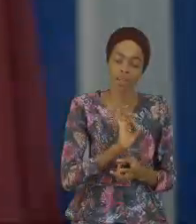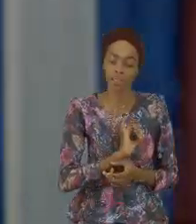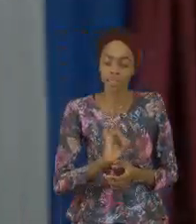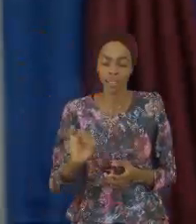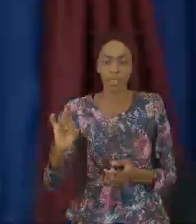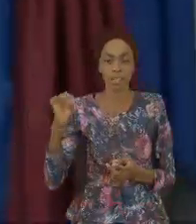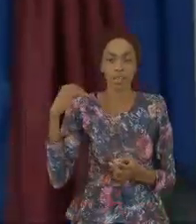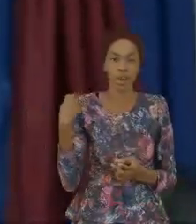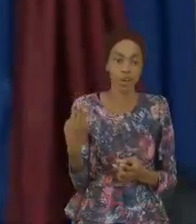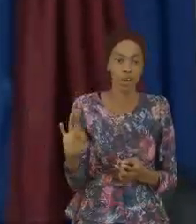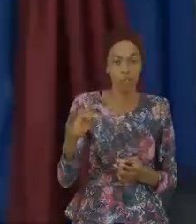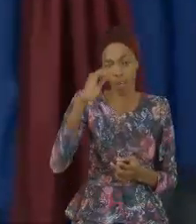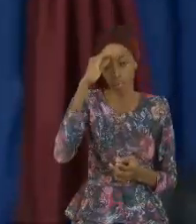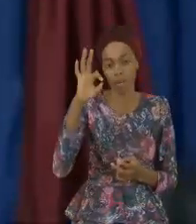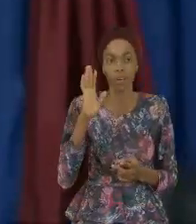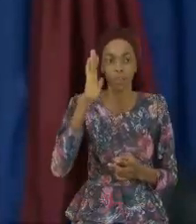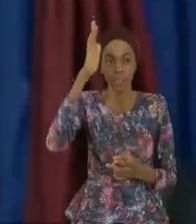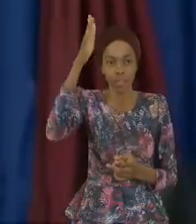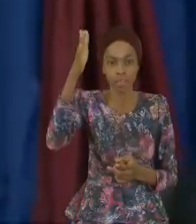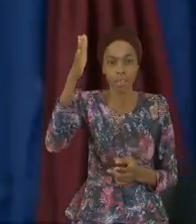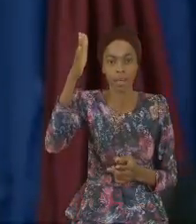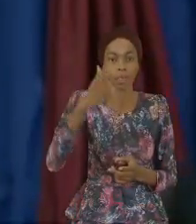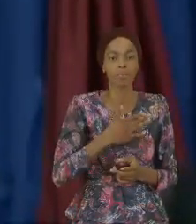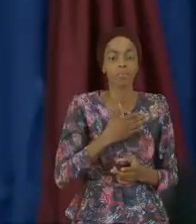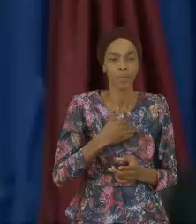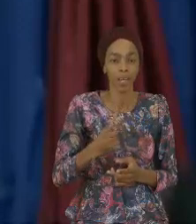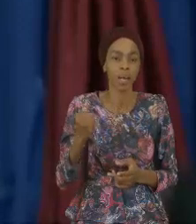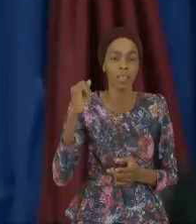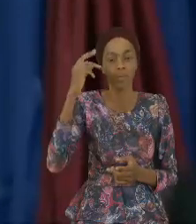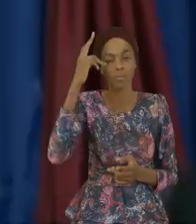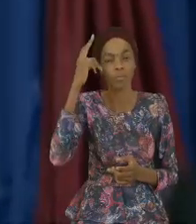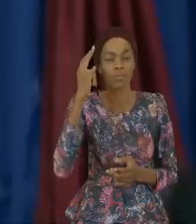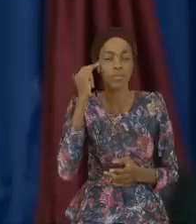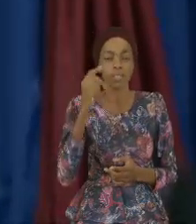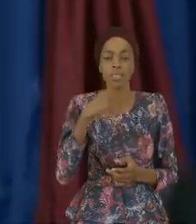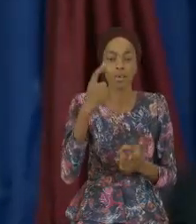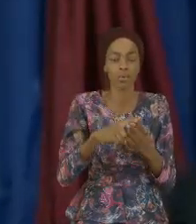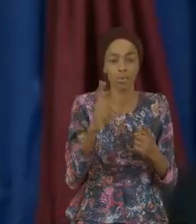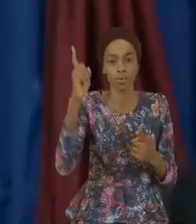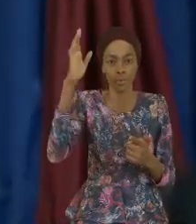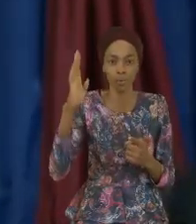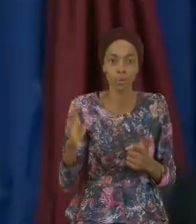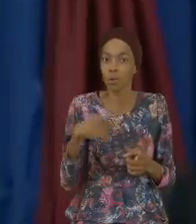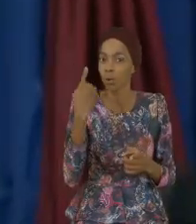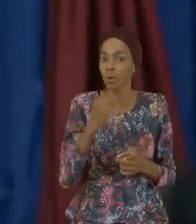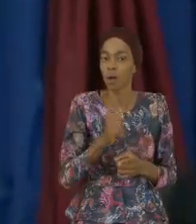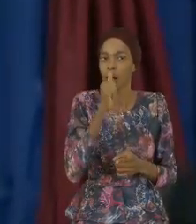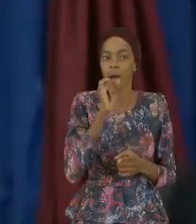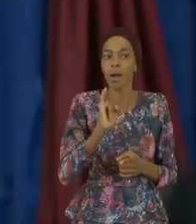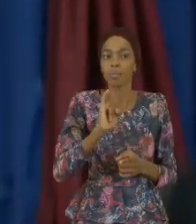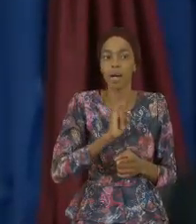of destiny. And Moses said unto God, who am I that I of all people should